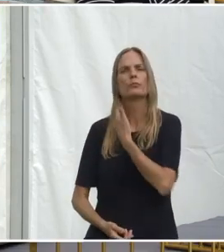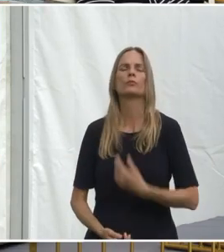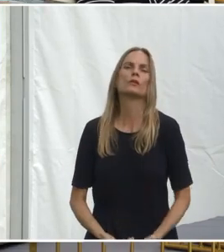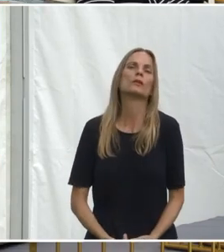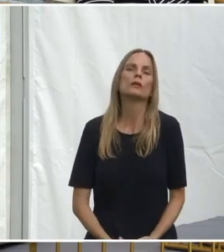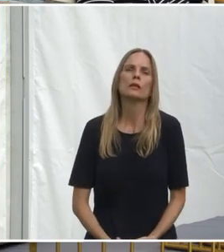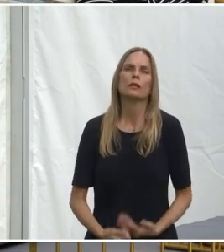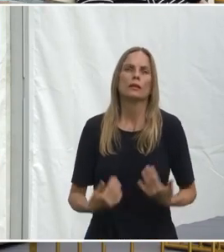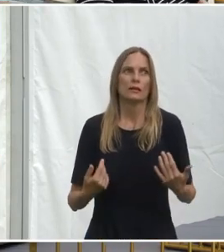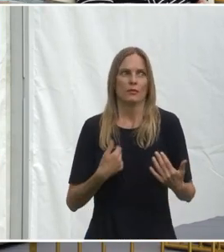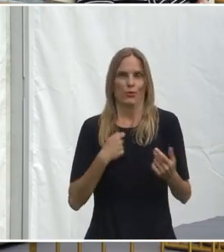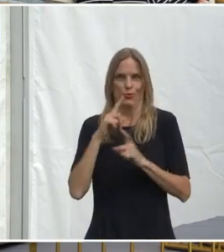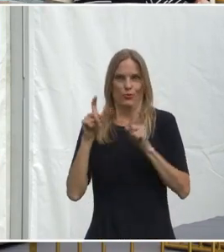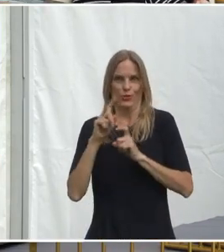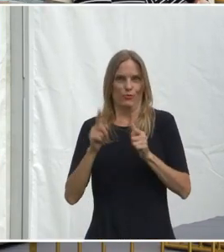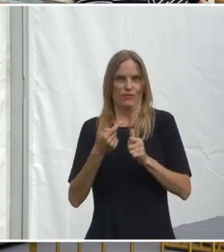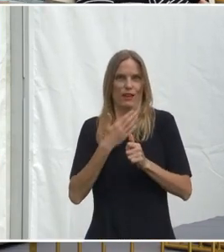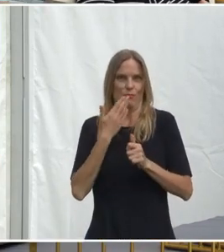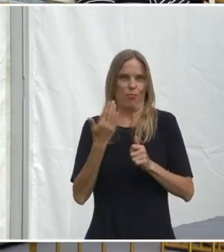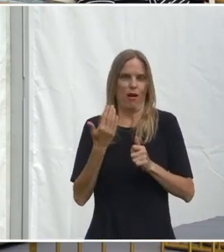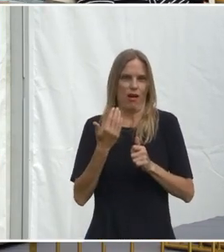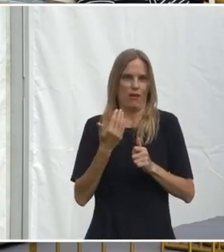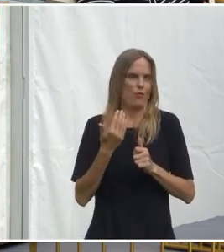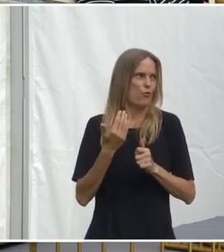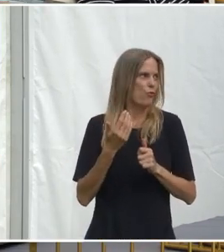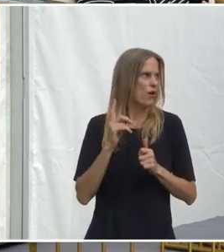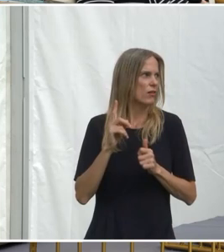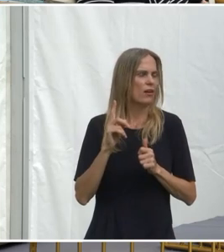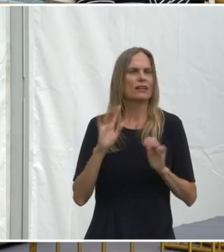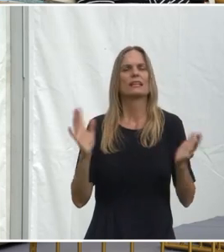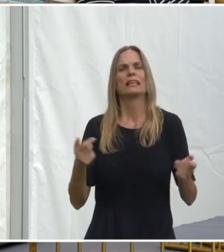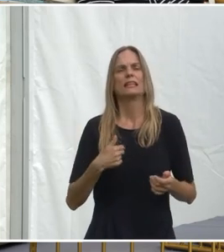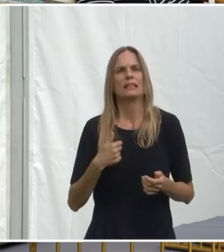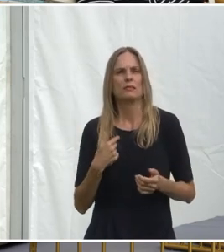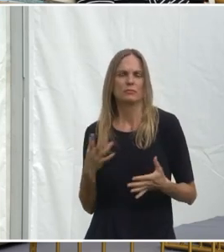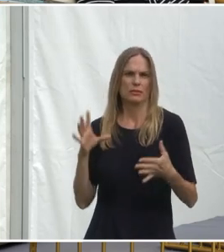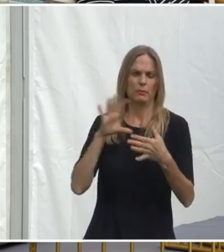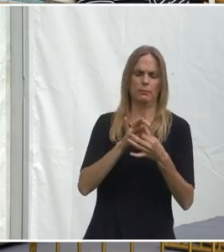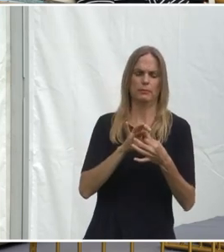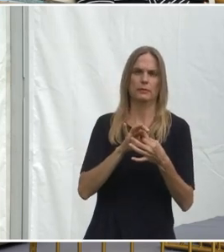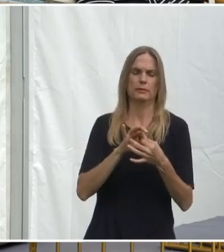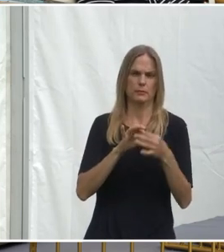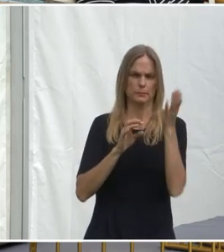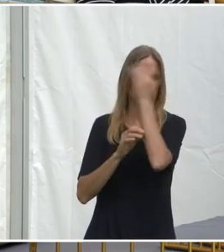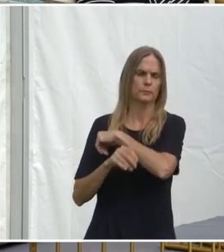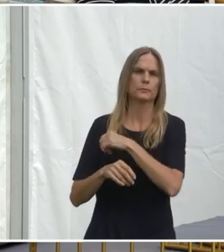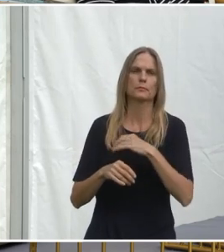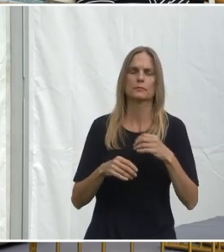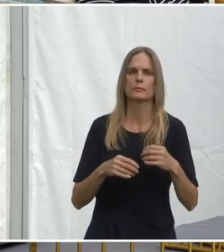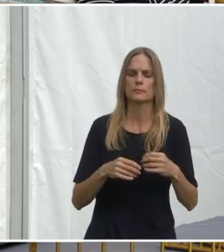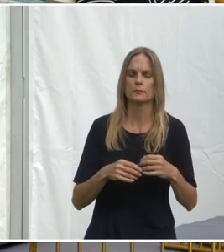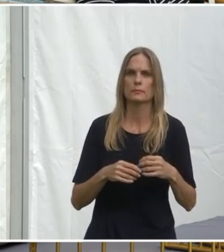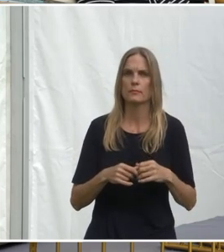many follow-up questions, but yeah, Jussi, please. Yes, I follow up this issue by the social